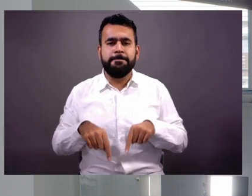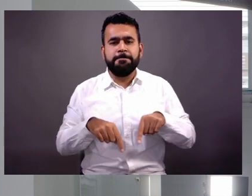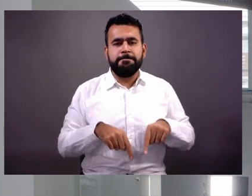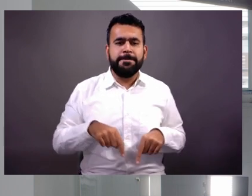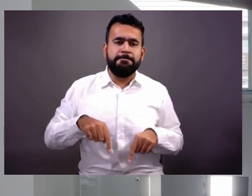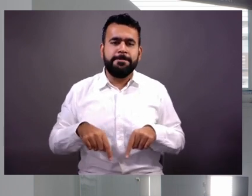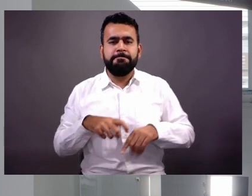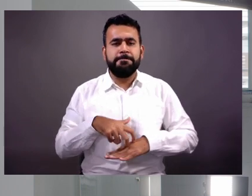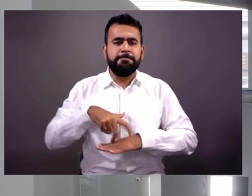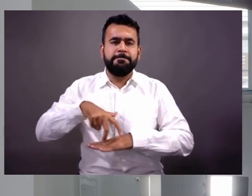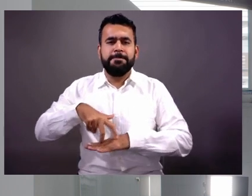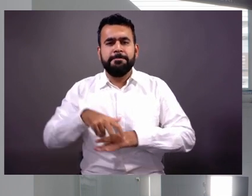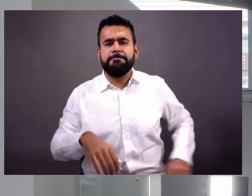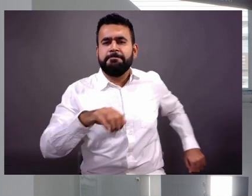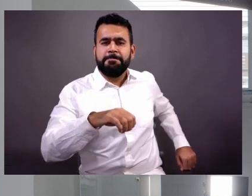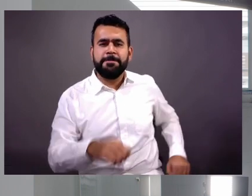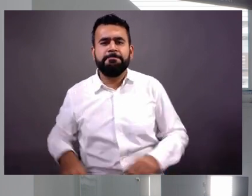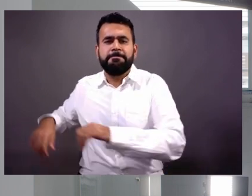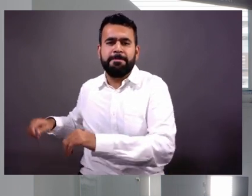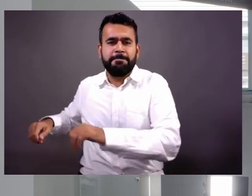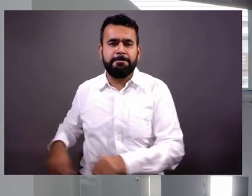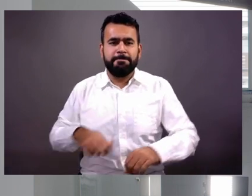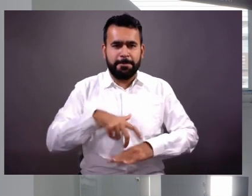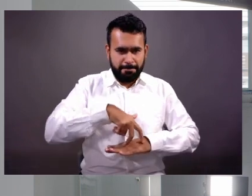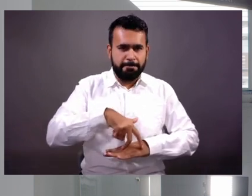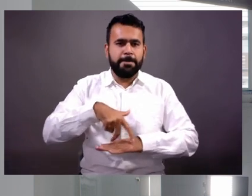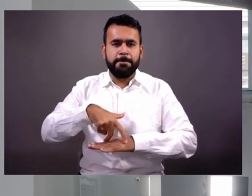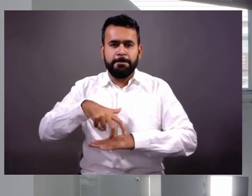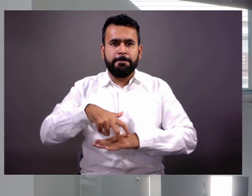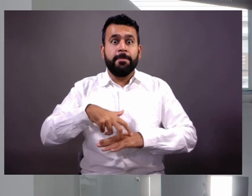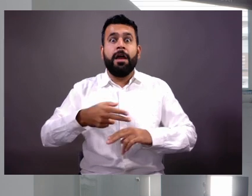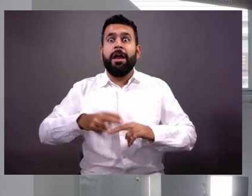5, 6, 7, 8. I'm gonna start out small.